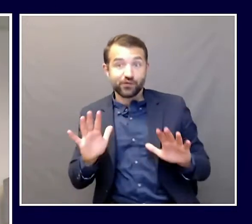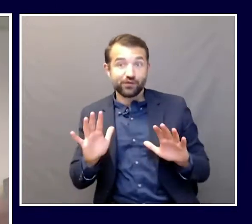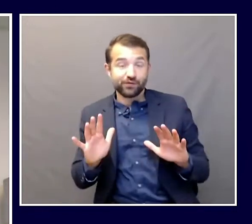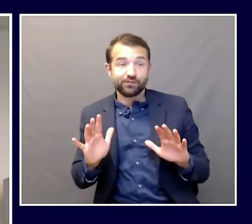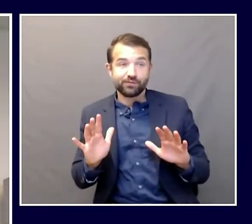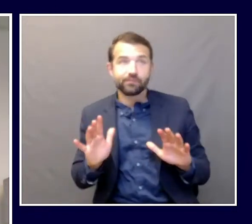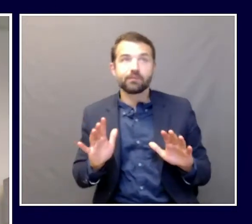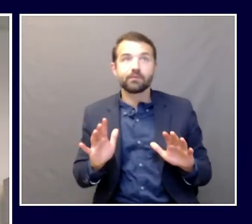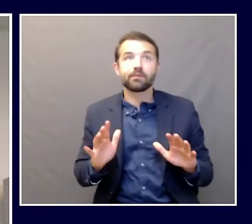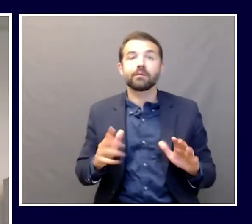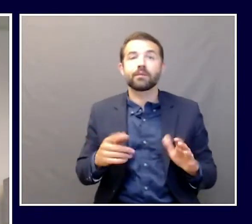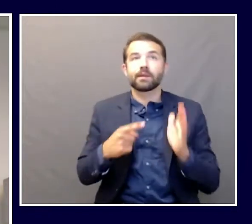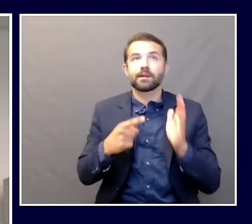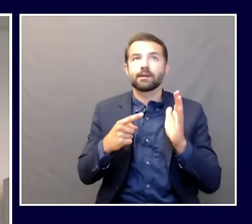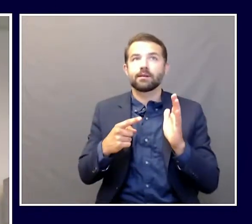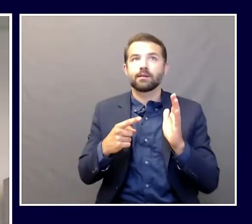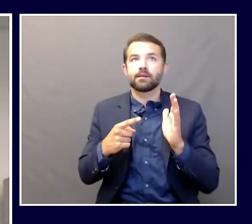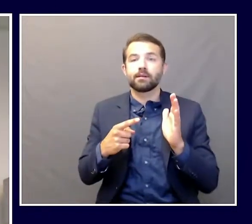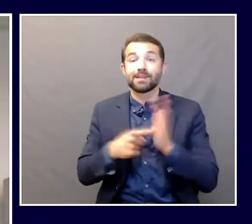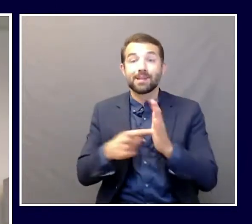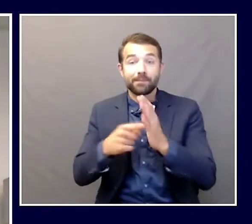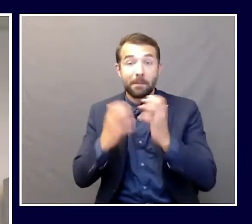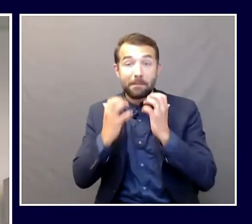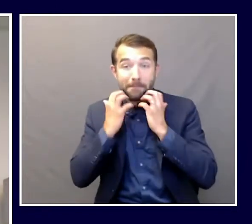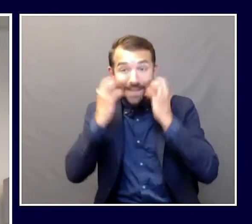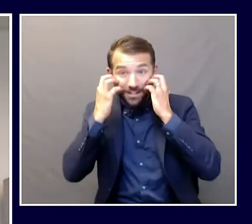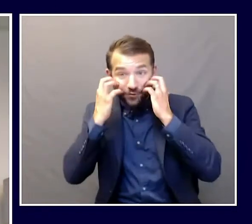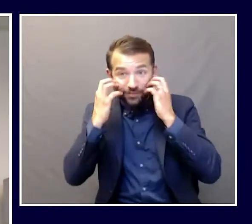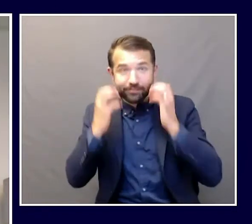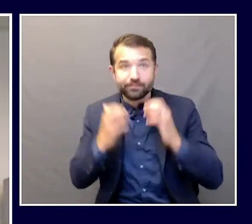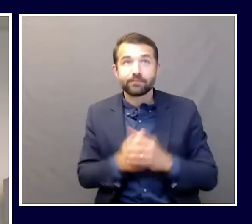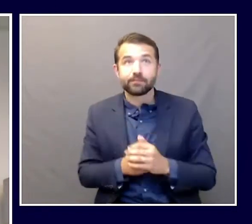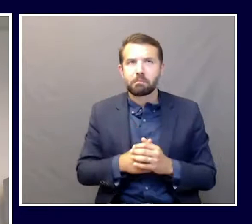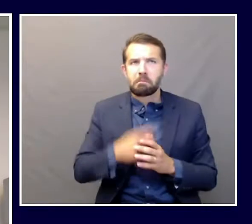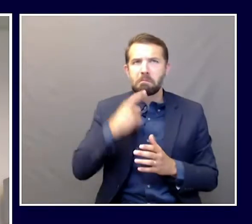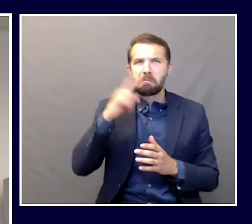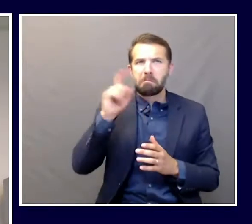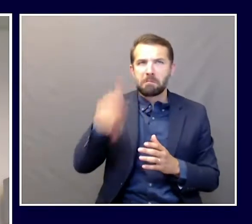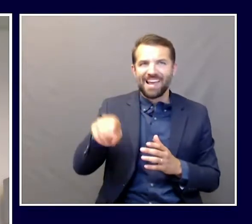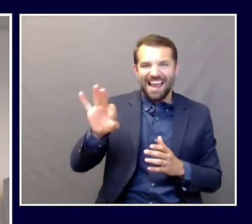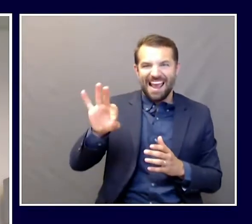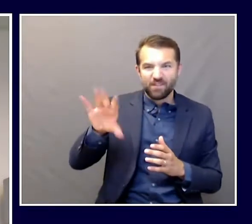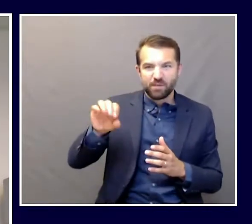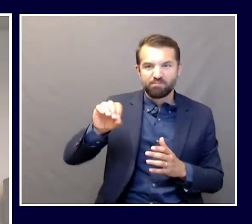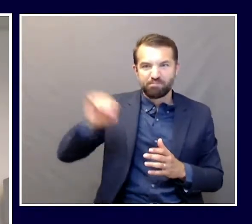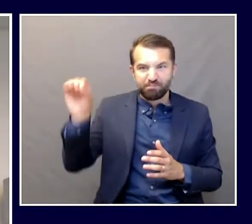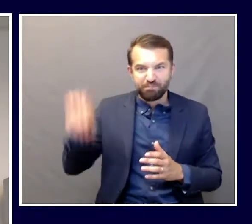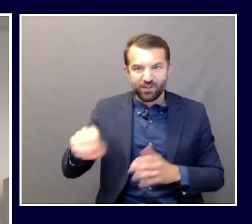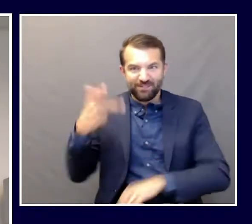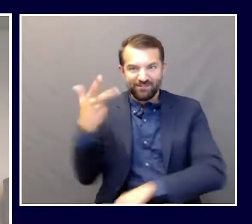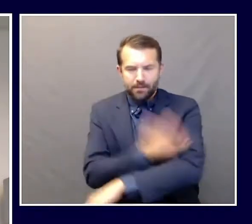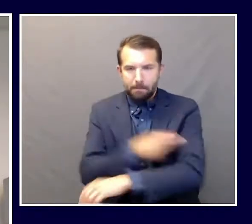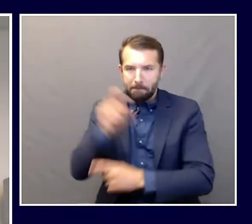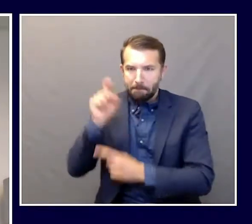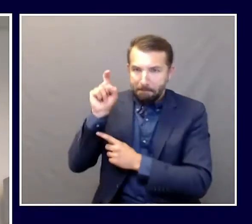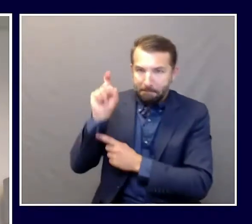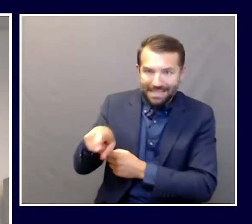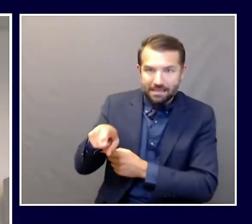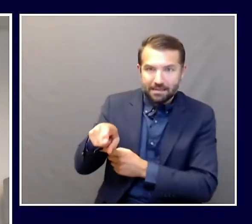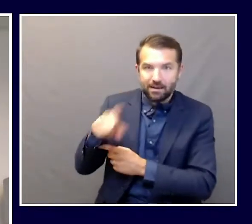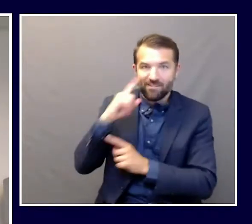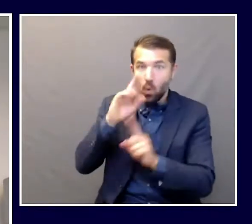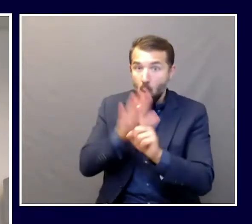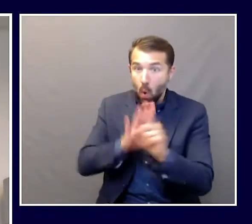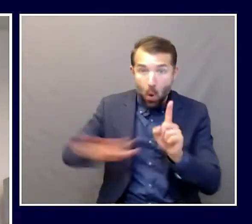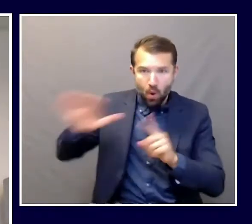to have about 95% vaccine coverage to really give widespread protection. The Delta variant is